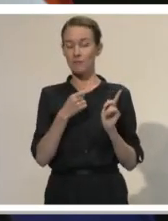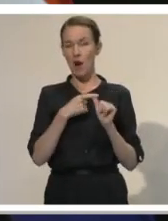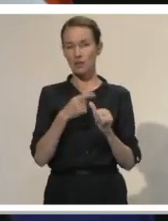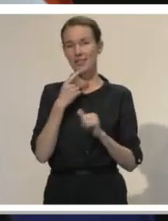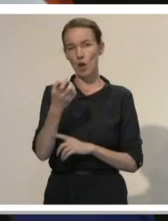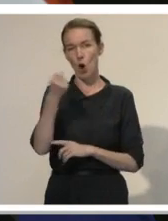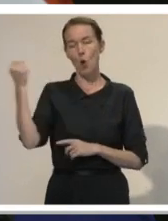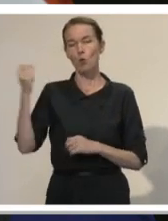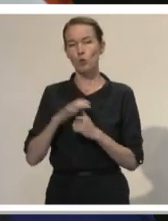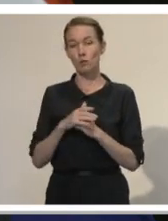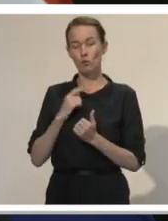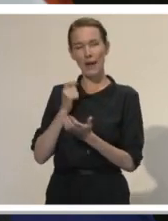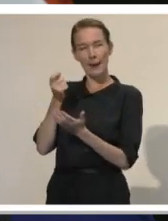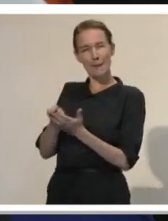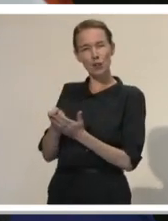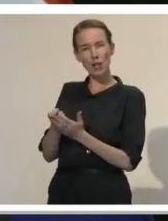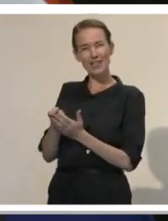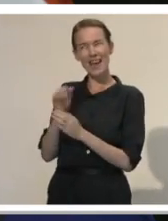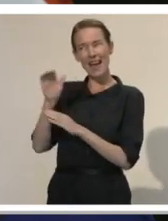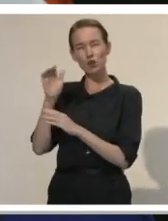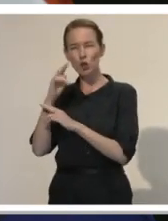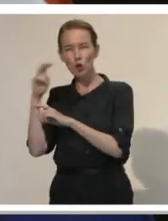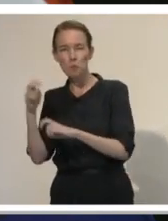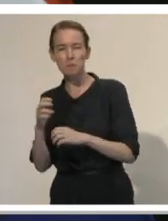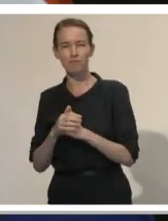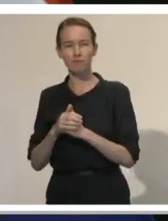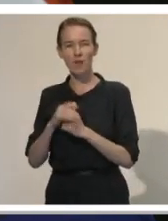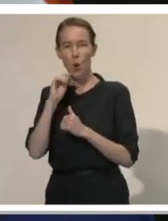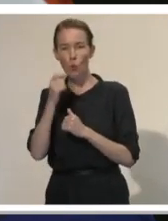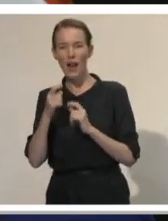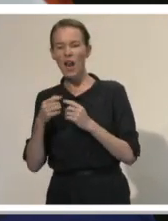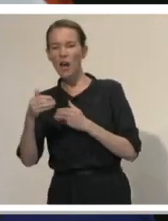business case for that, to continue that work. They're going to deliver it in July, I